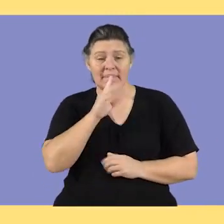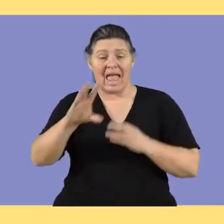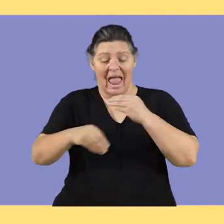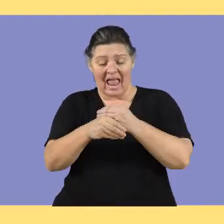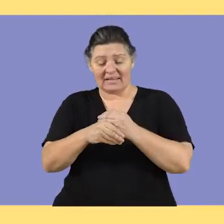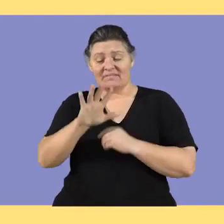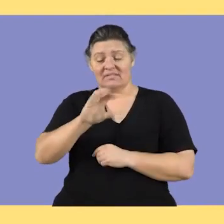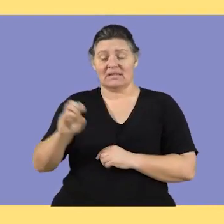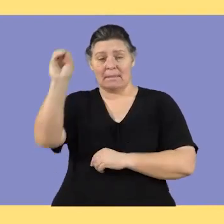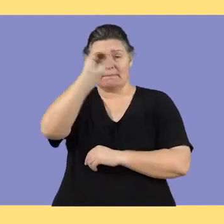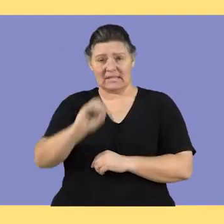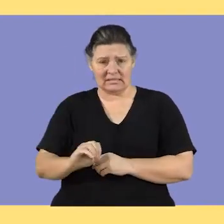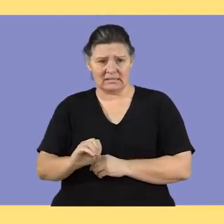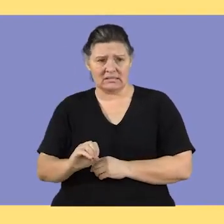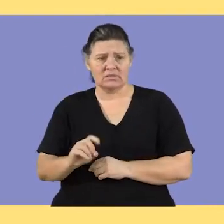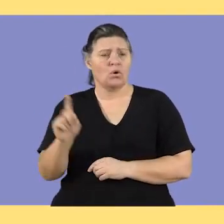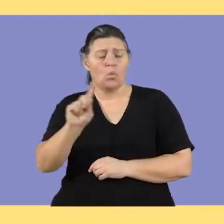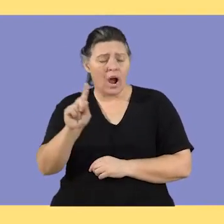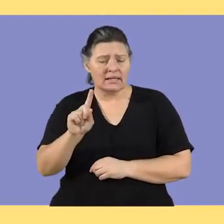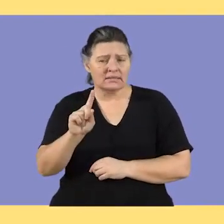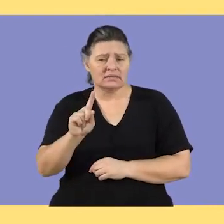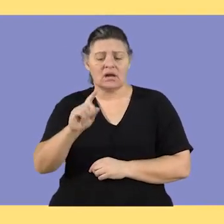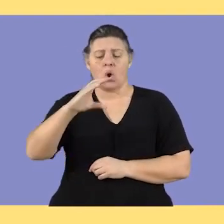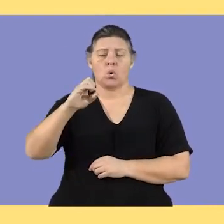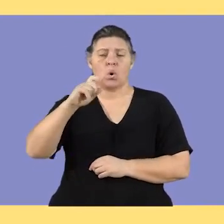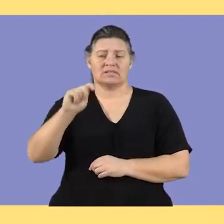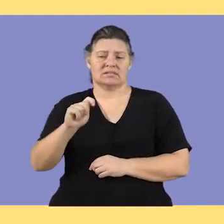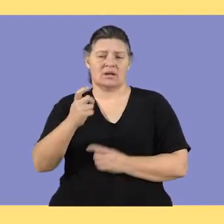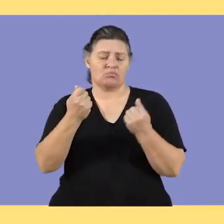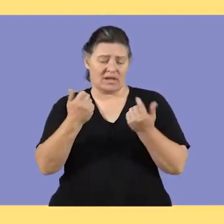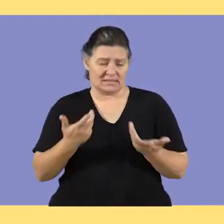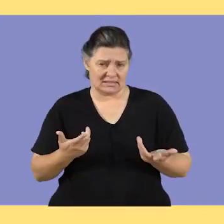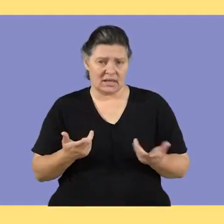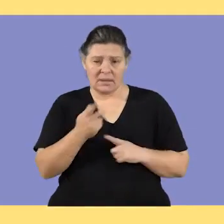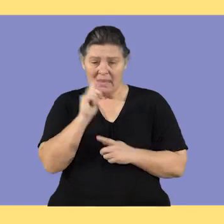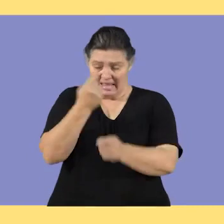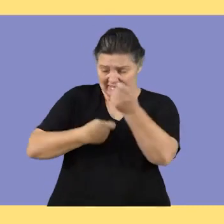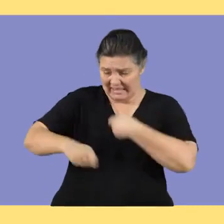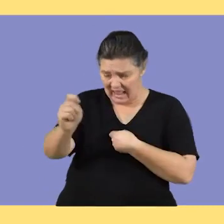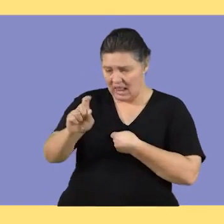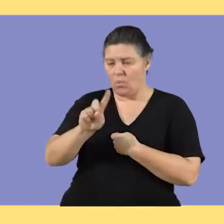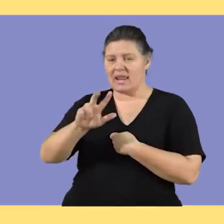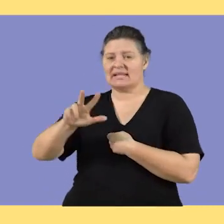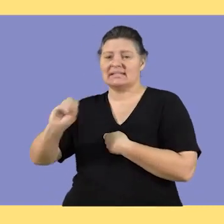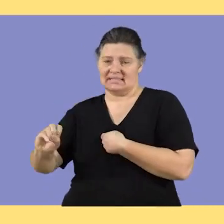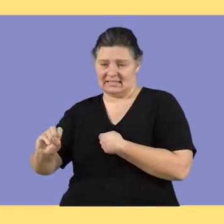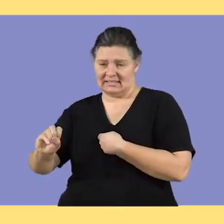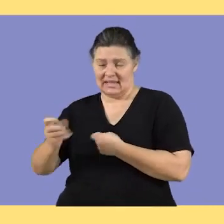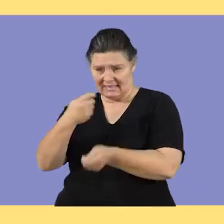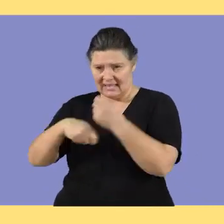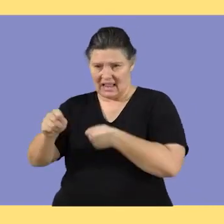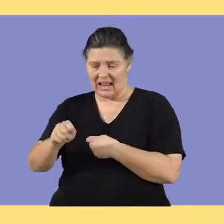After he has added a 50% markup, what is the cost price? Okay, so the trader is selling his